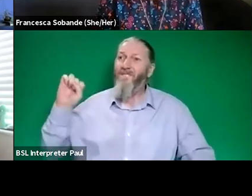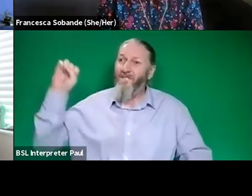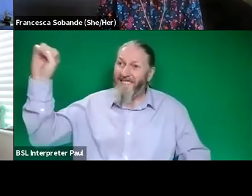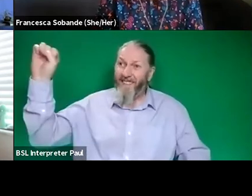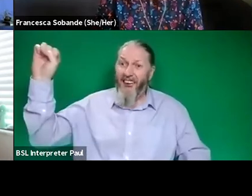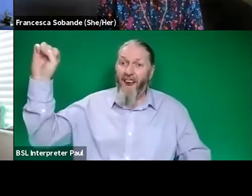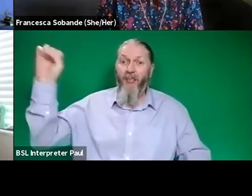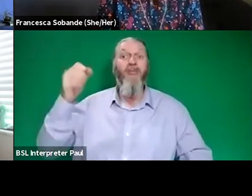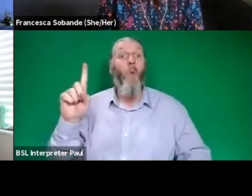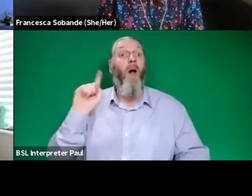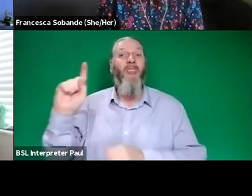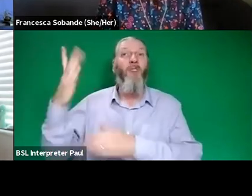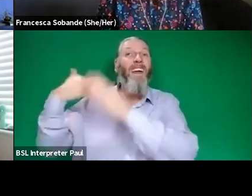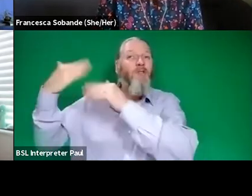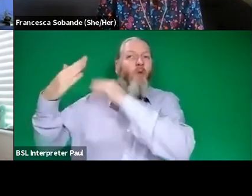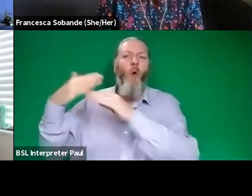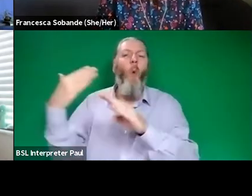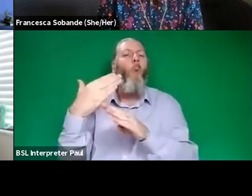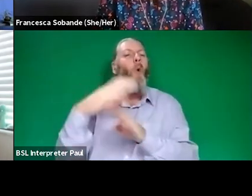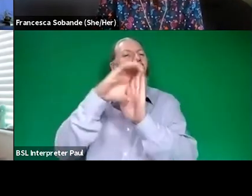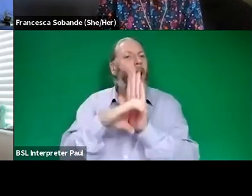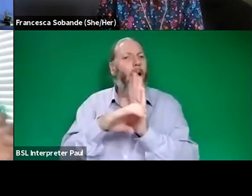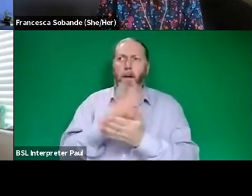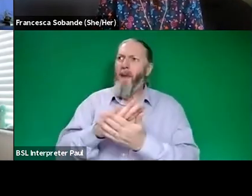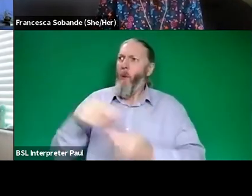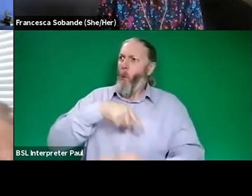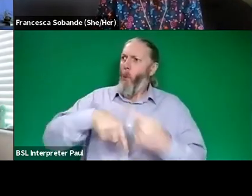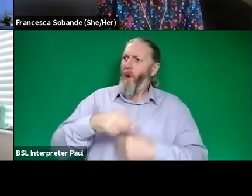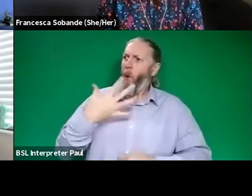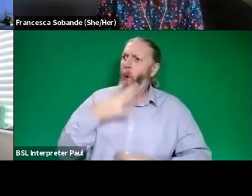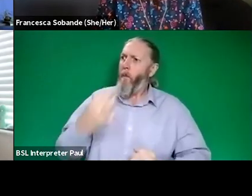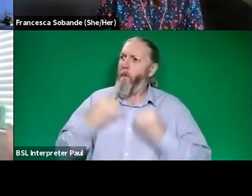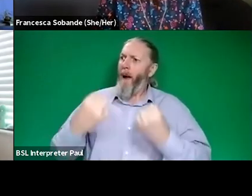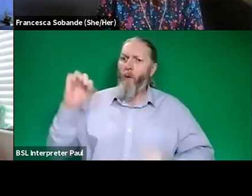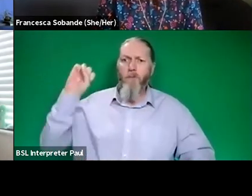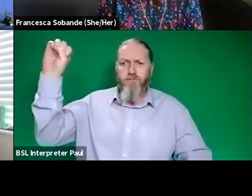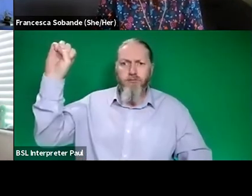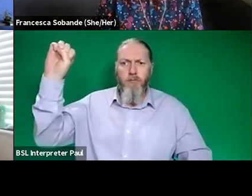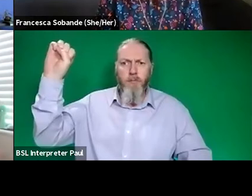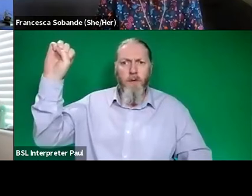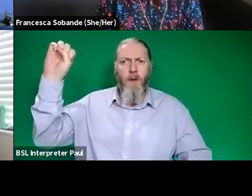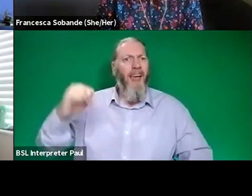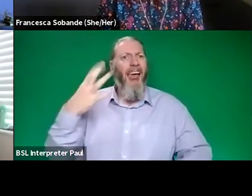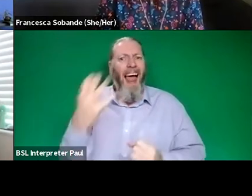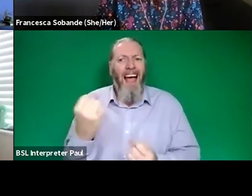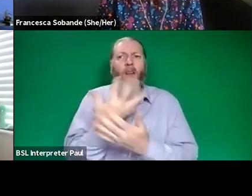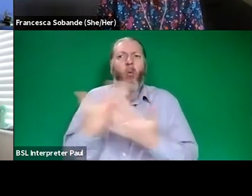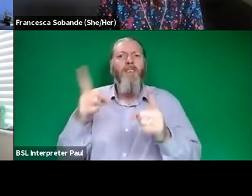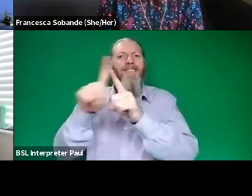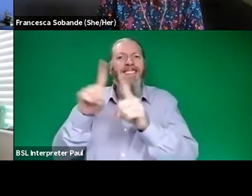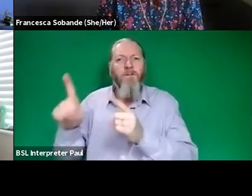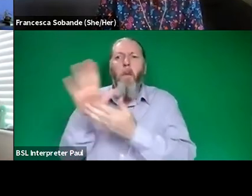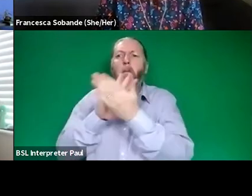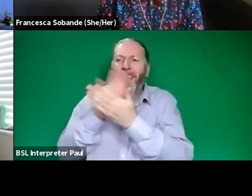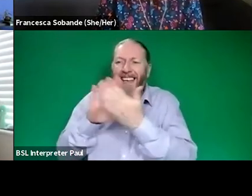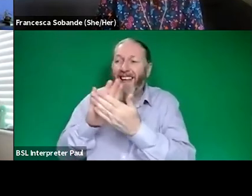of articulation of power for the people. It has various histories and genealogies, and it's been adopted by various movements. But